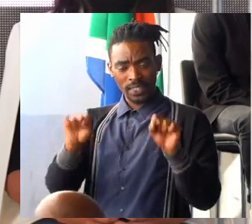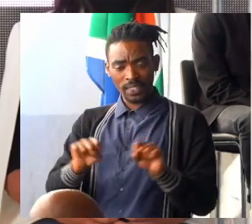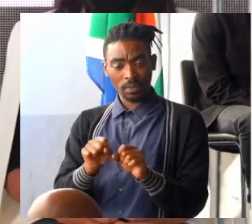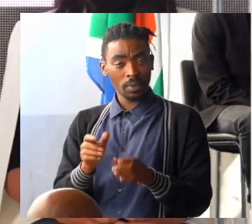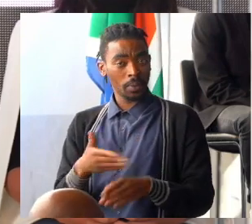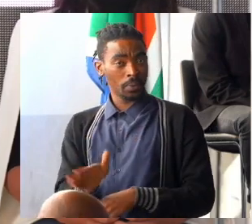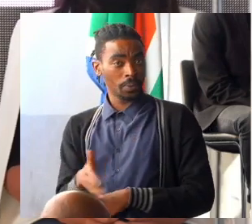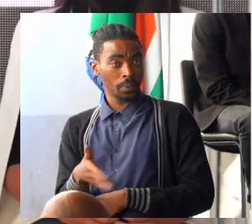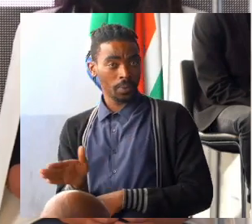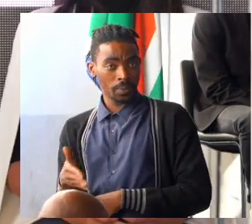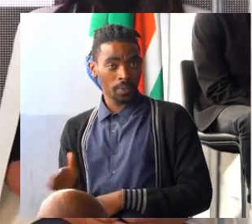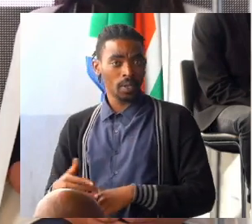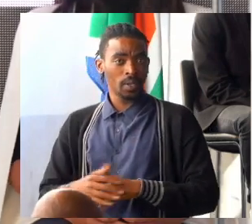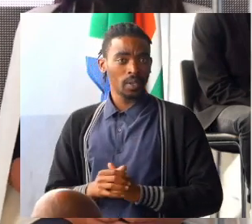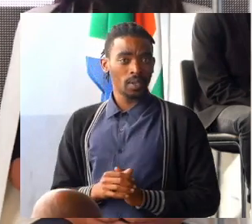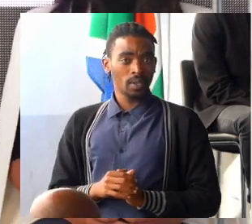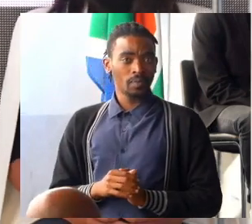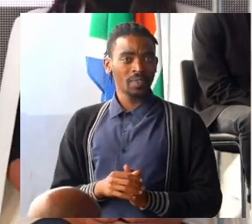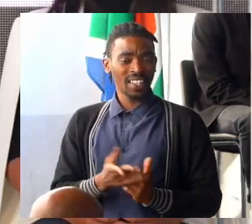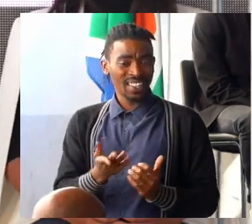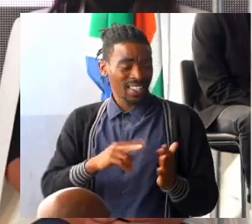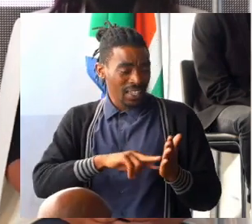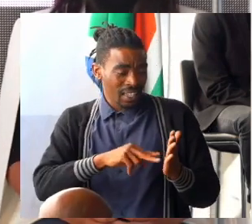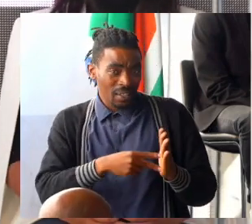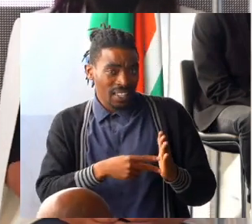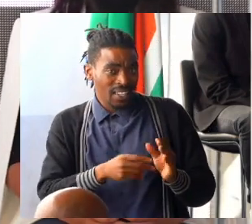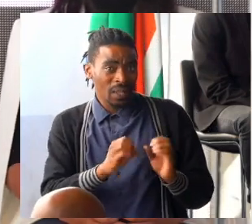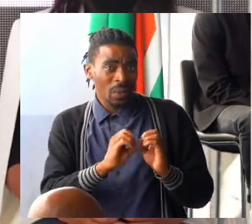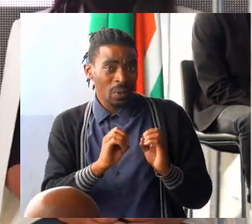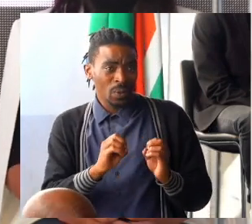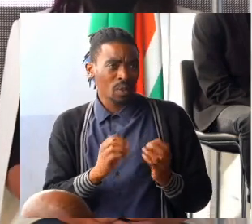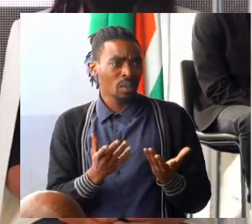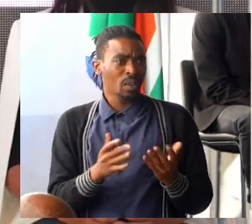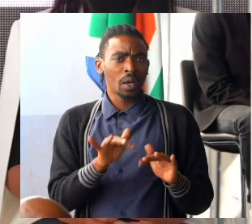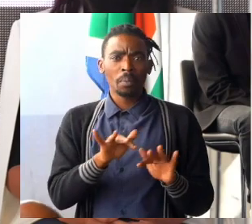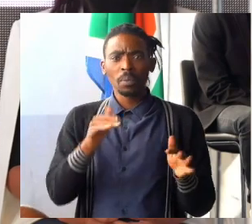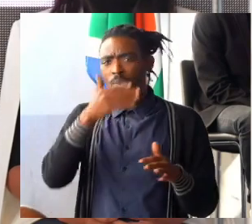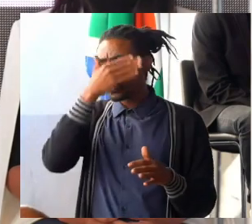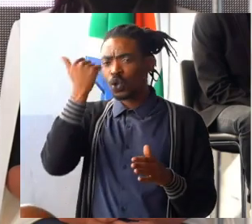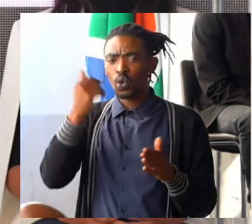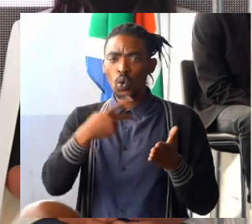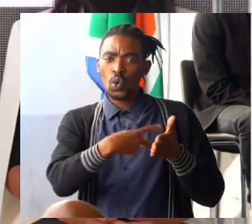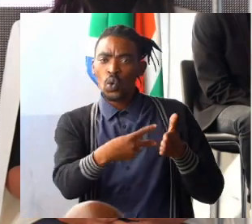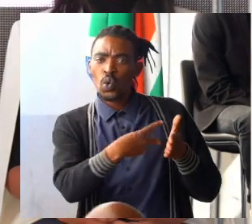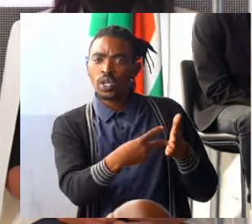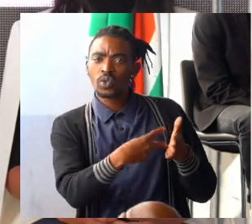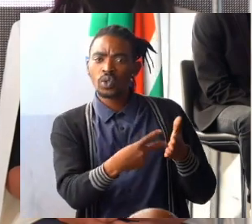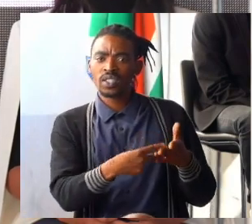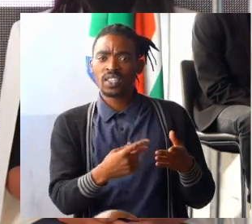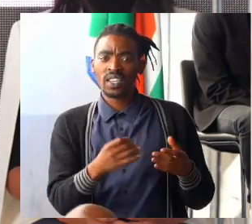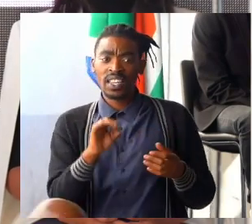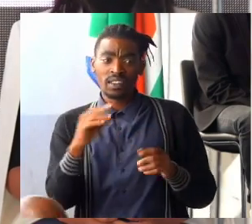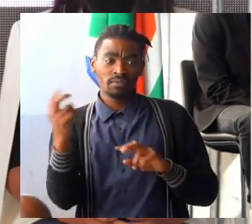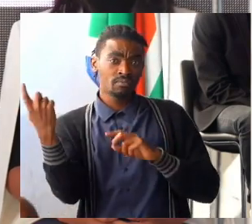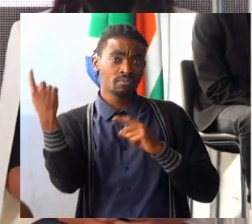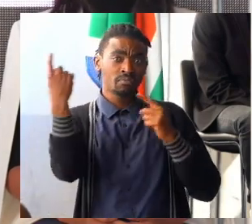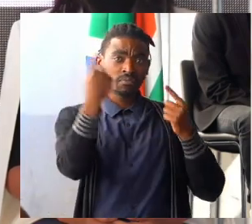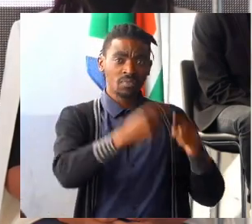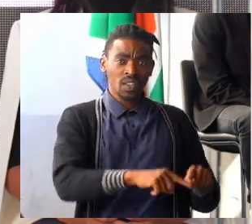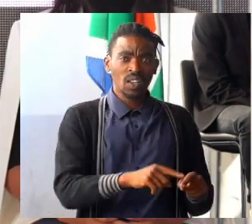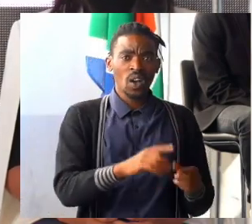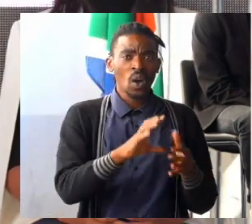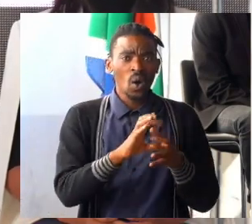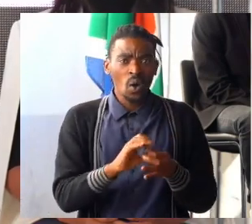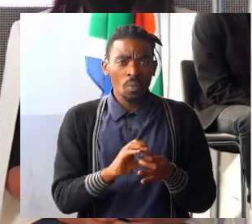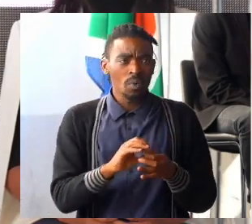And because there is almost no spatial planning, people have no specific addresses. So if you come into my home, you have to ask, who